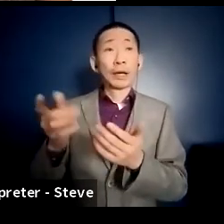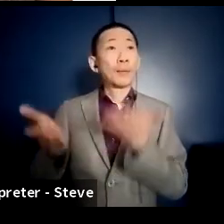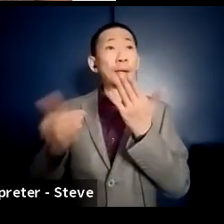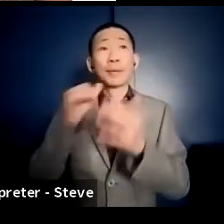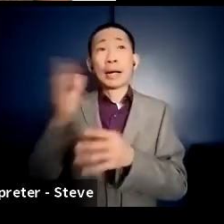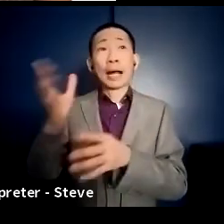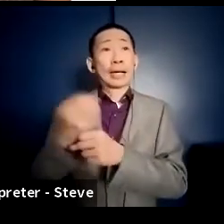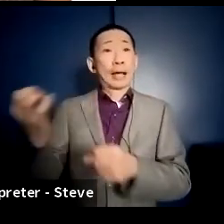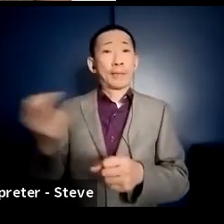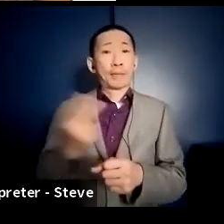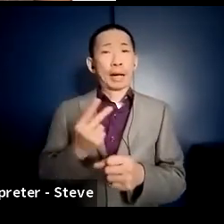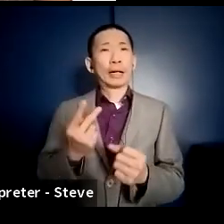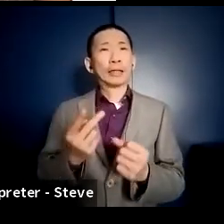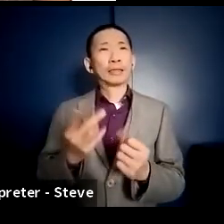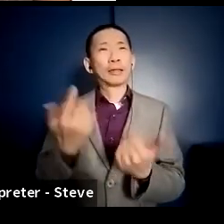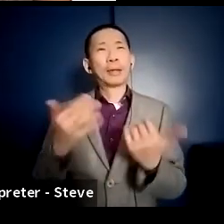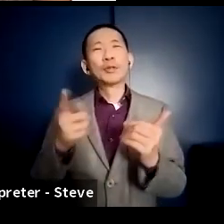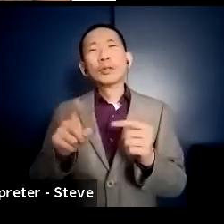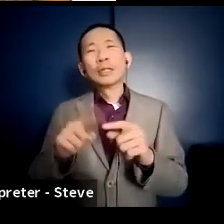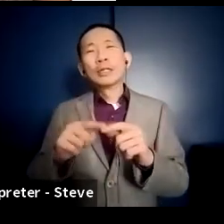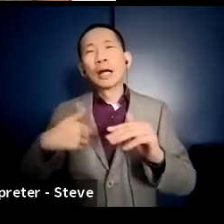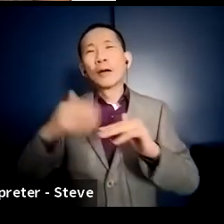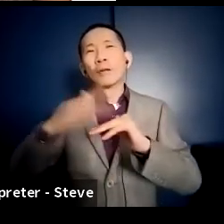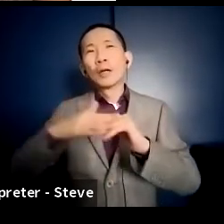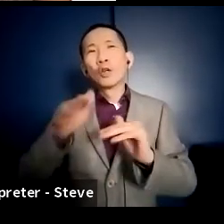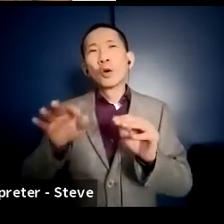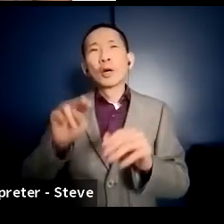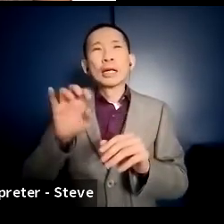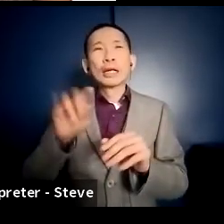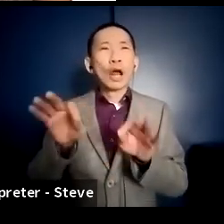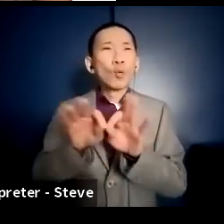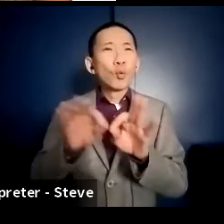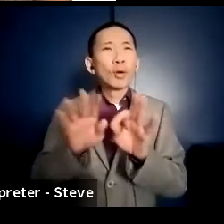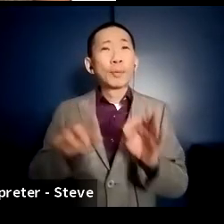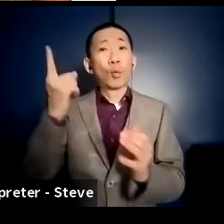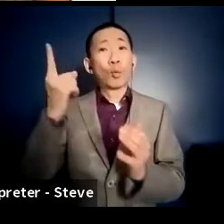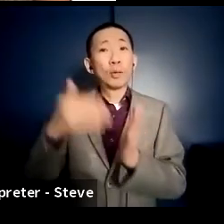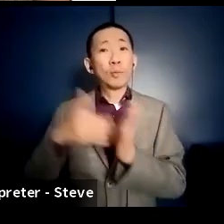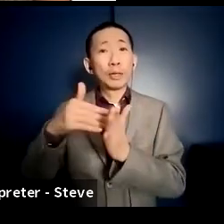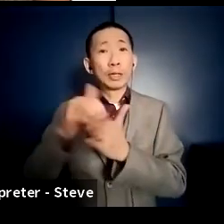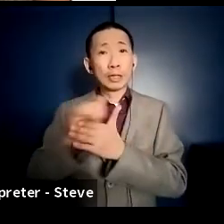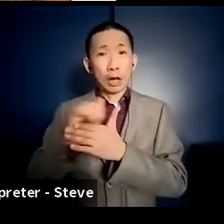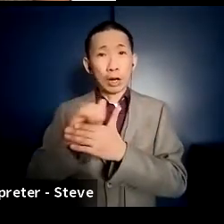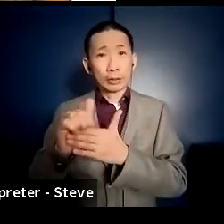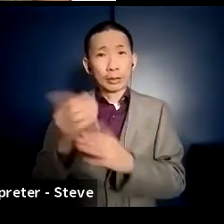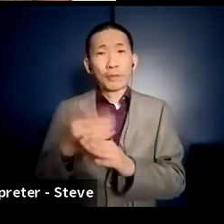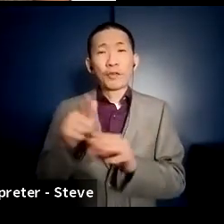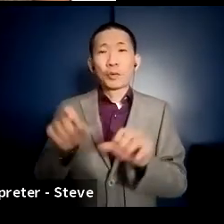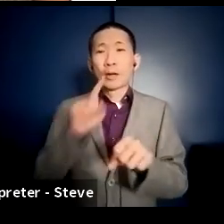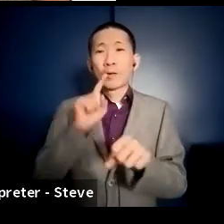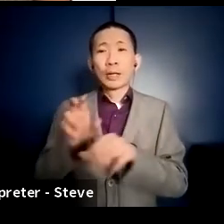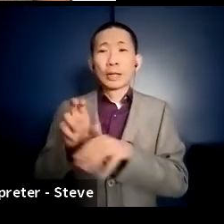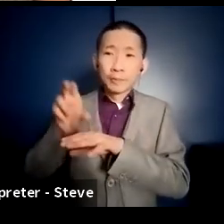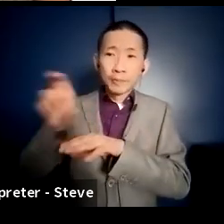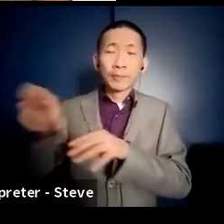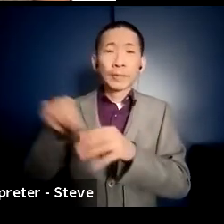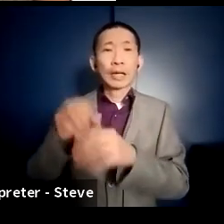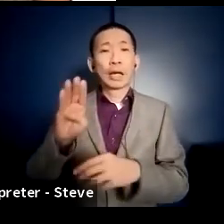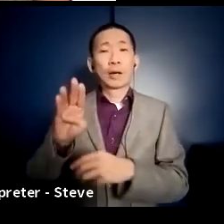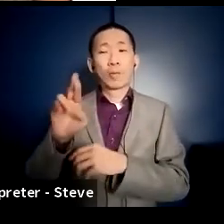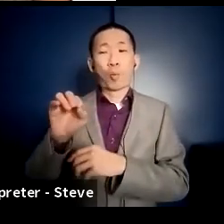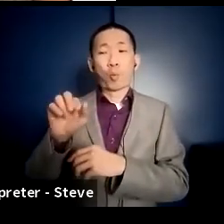the threshold is you might need to have like your net worth be like $1 million before you can really invest in Broadway. And as we